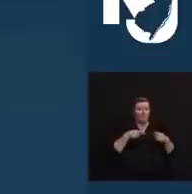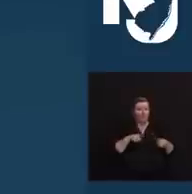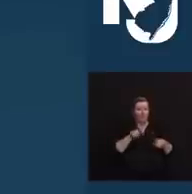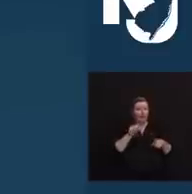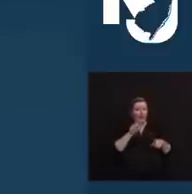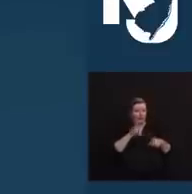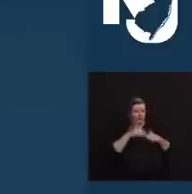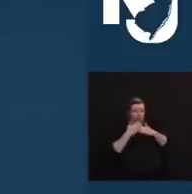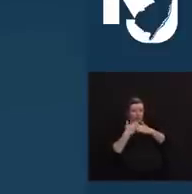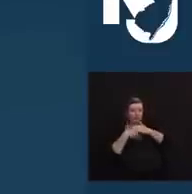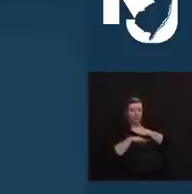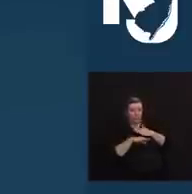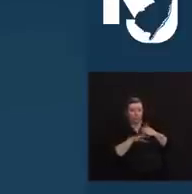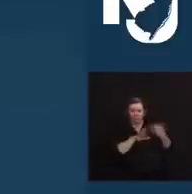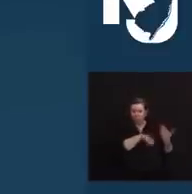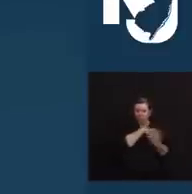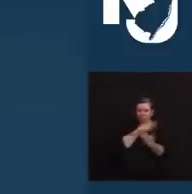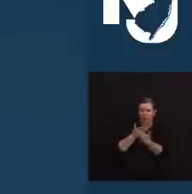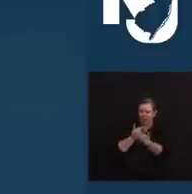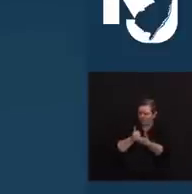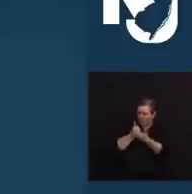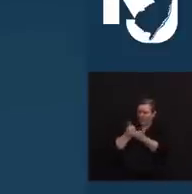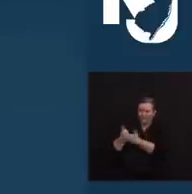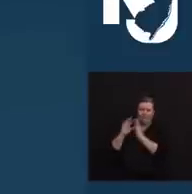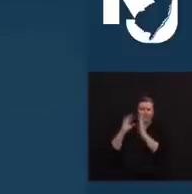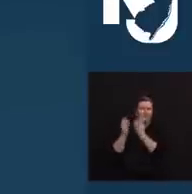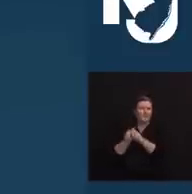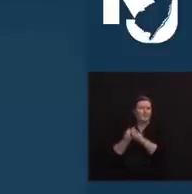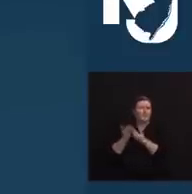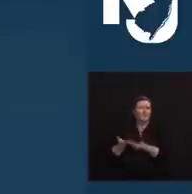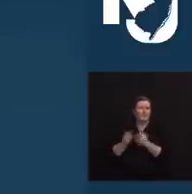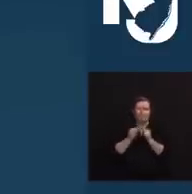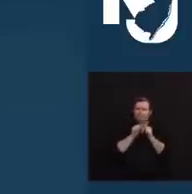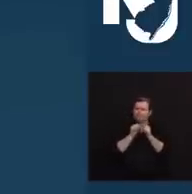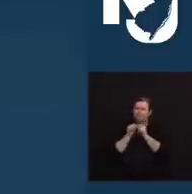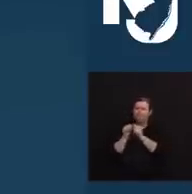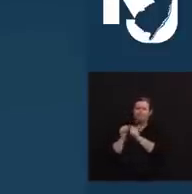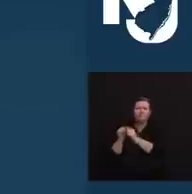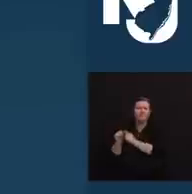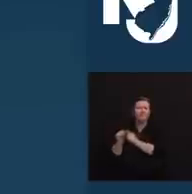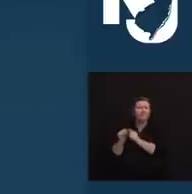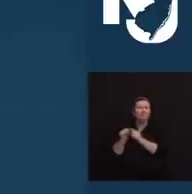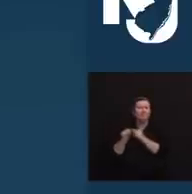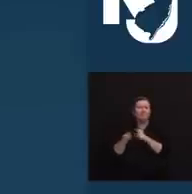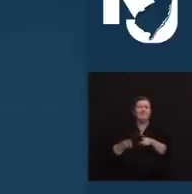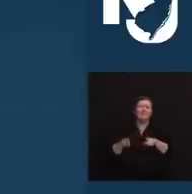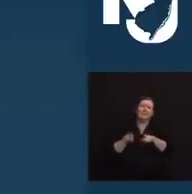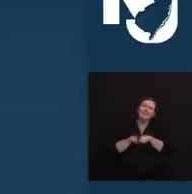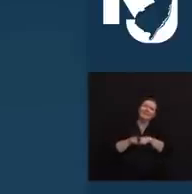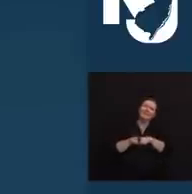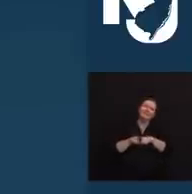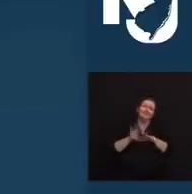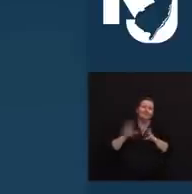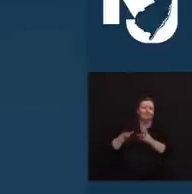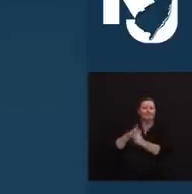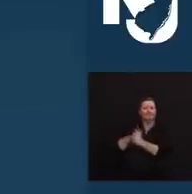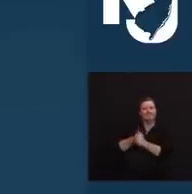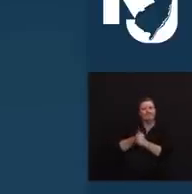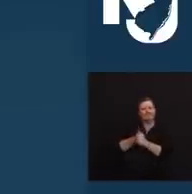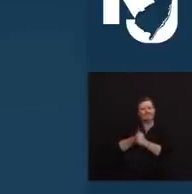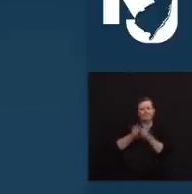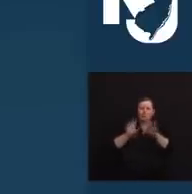That connection stayed strong through to the next generation, and she was a surrogate grandmother for some of those folks right there.